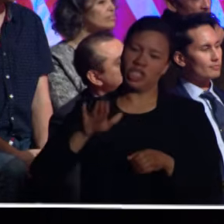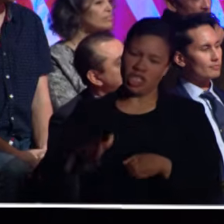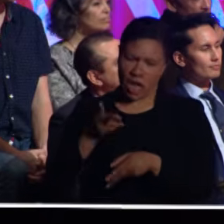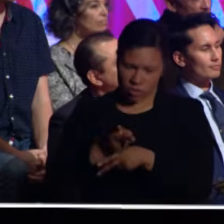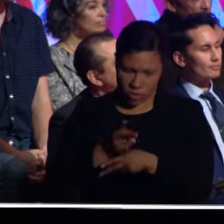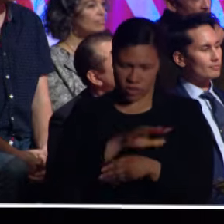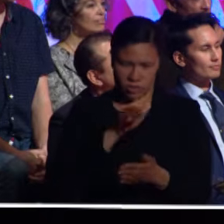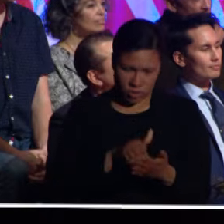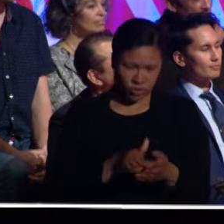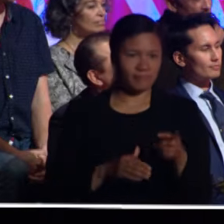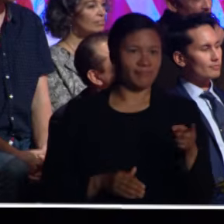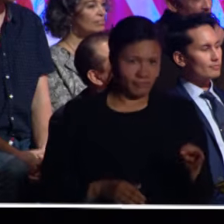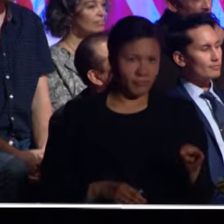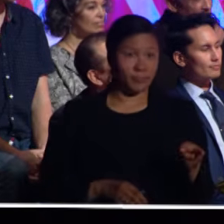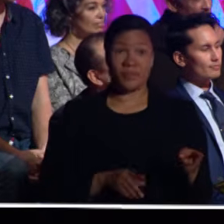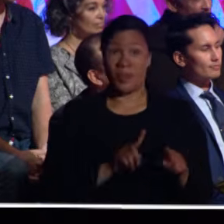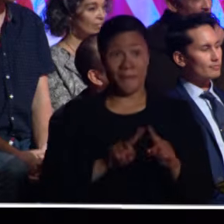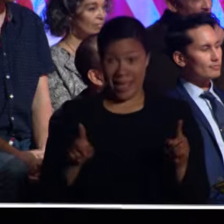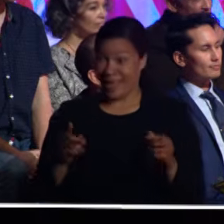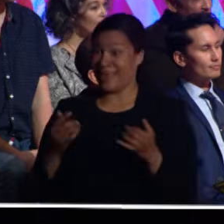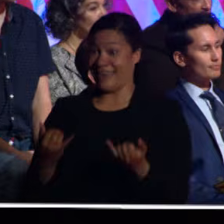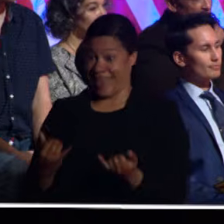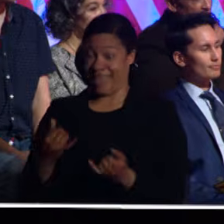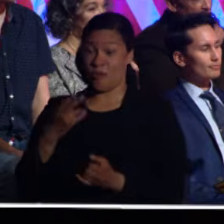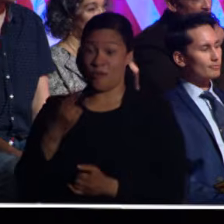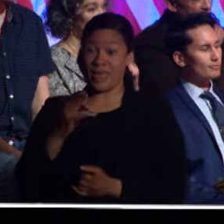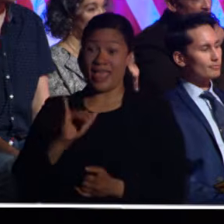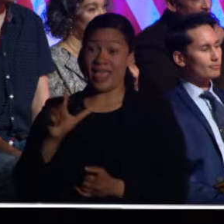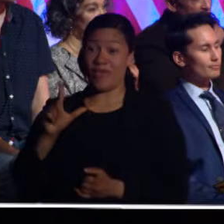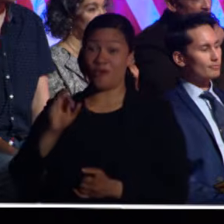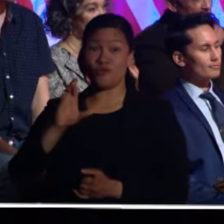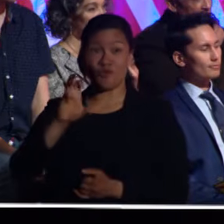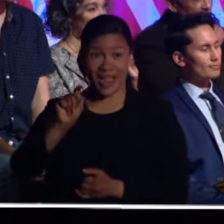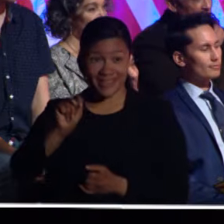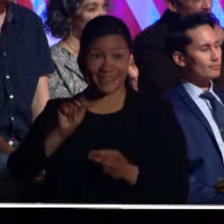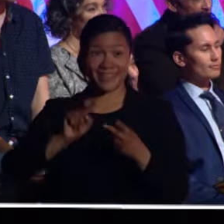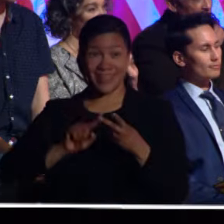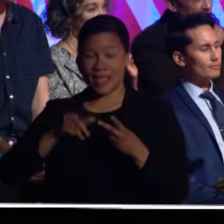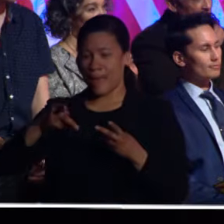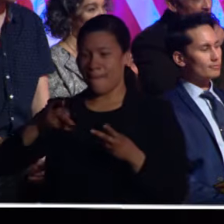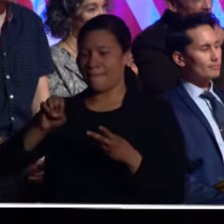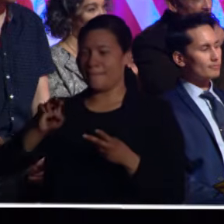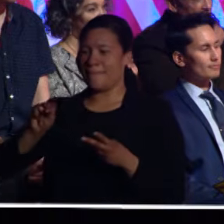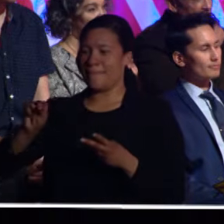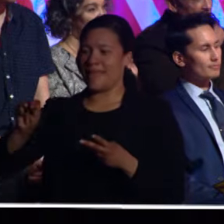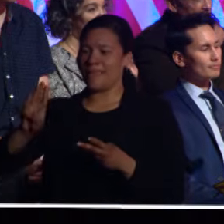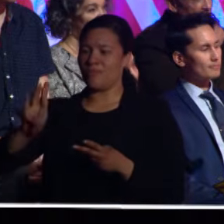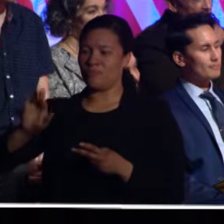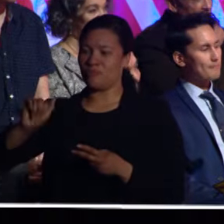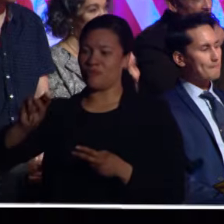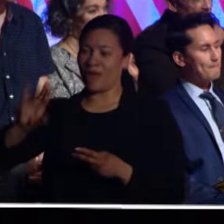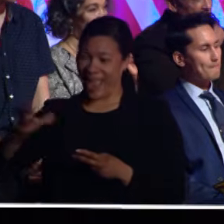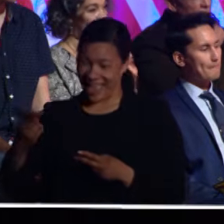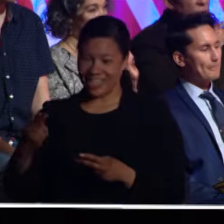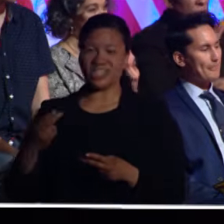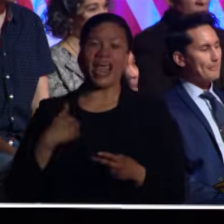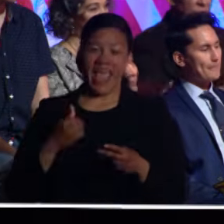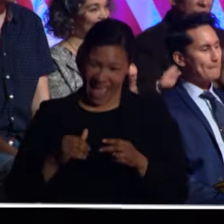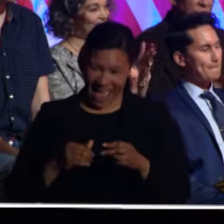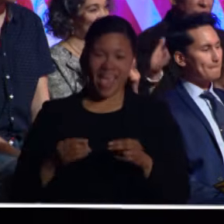with Hillcrest and Penn Branch bustling with young families, we can and we will.